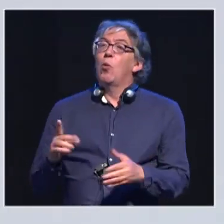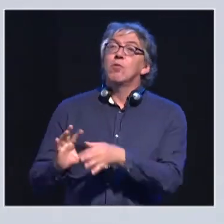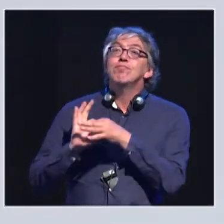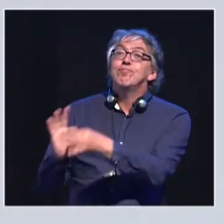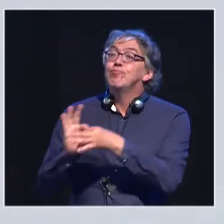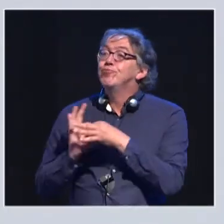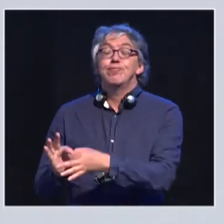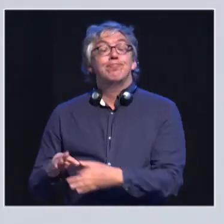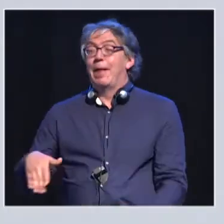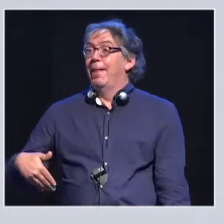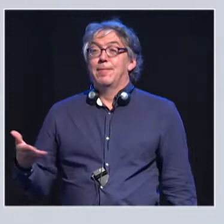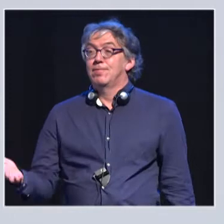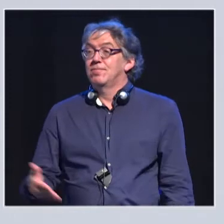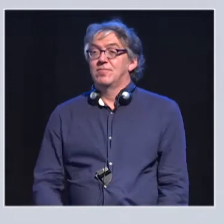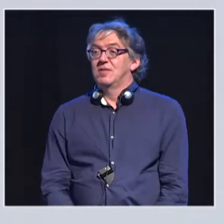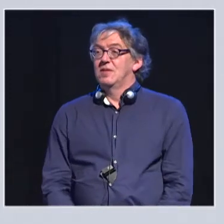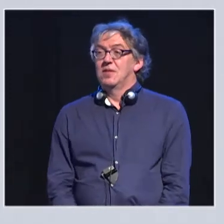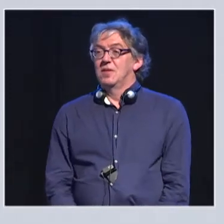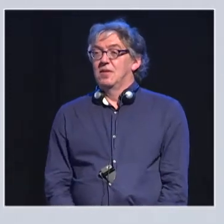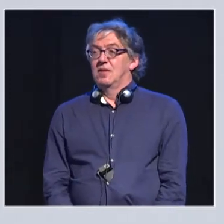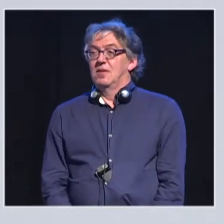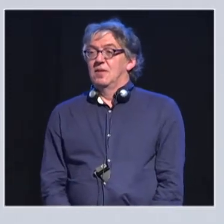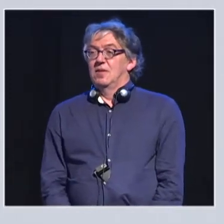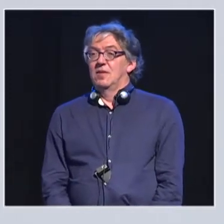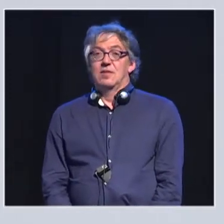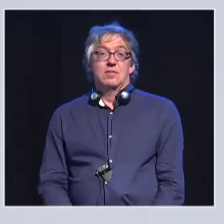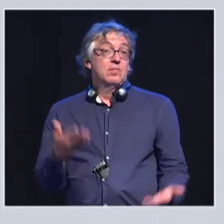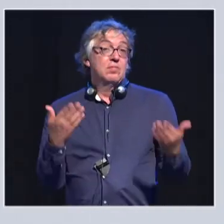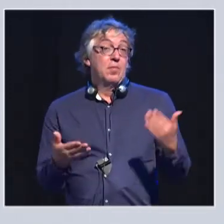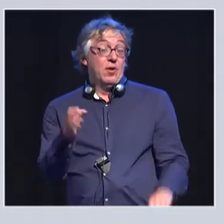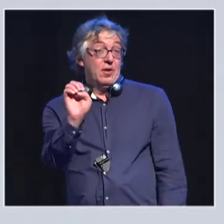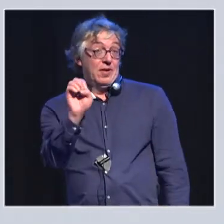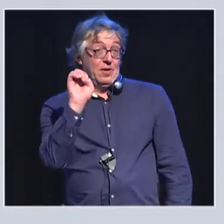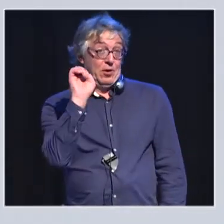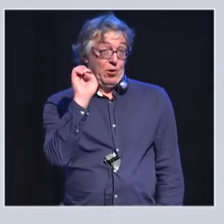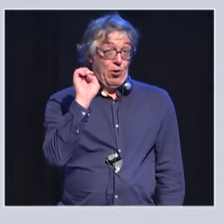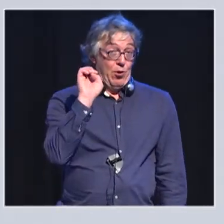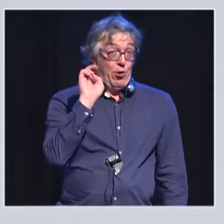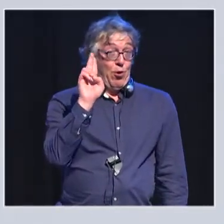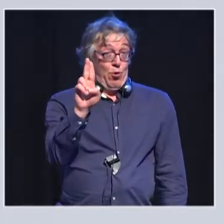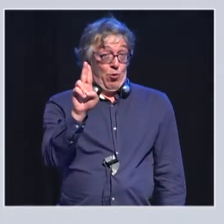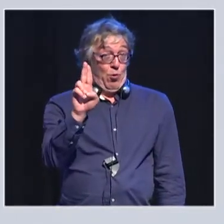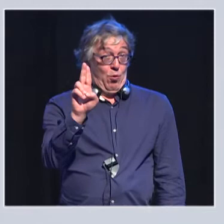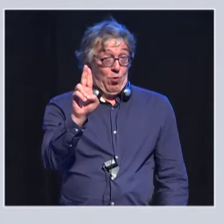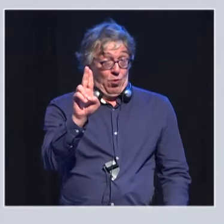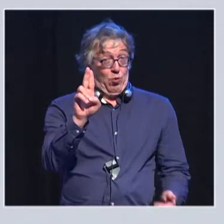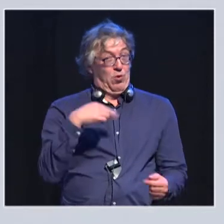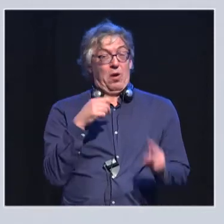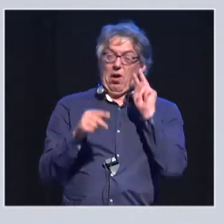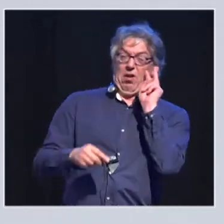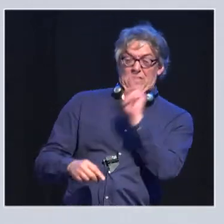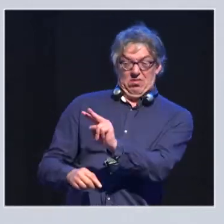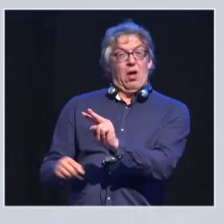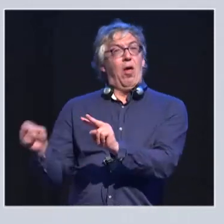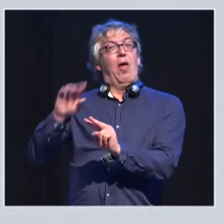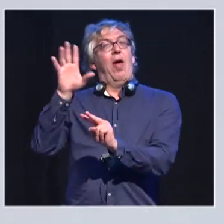cooperation. And maybe in the European Union, they thought also that African people, they are not so much